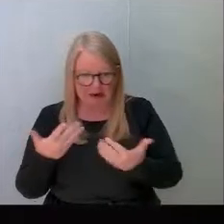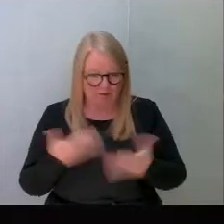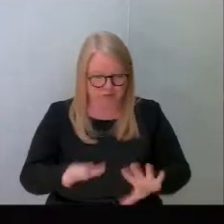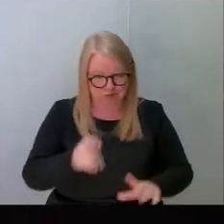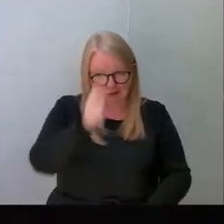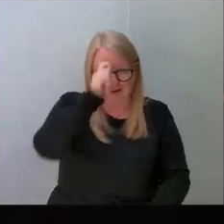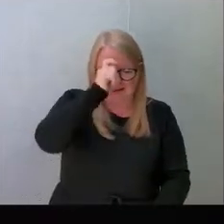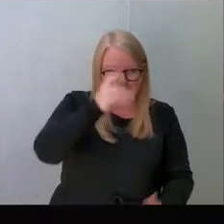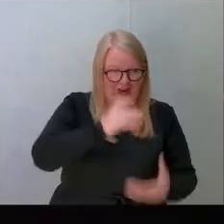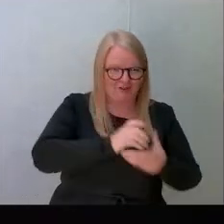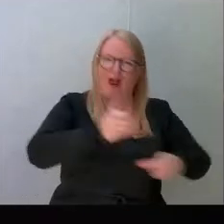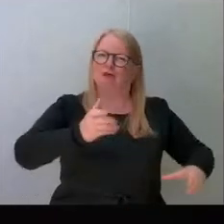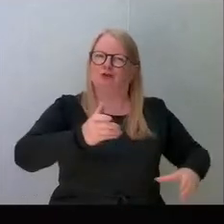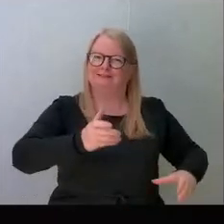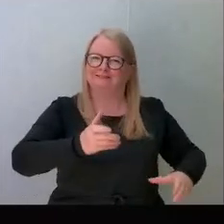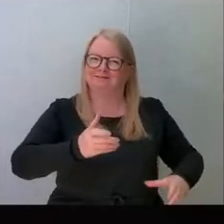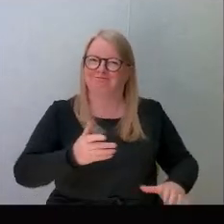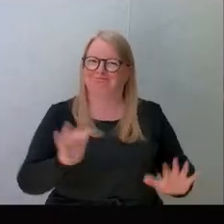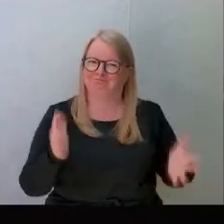graduates.